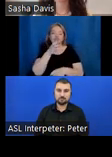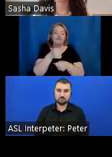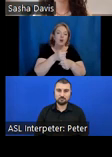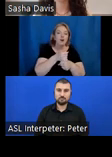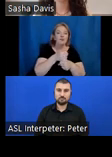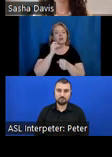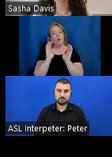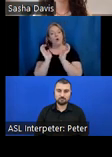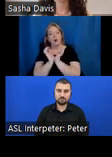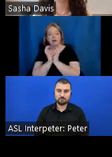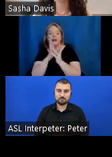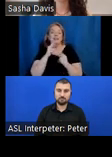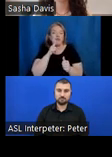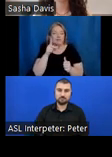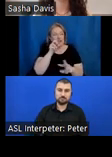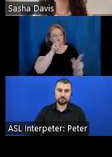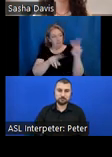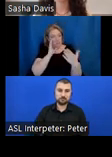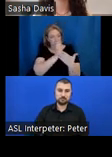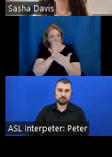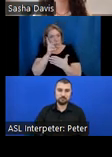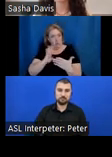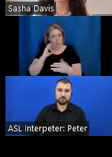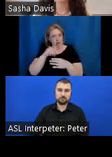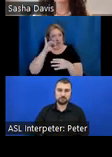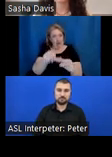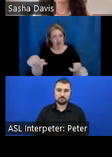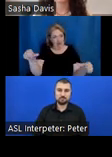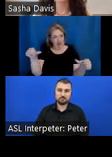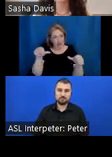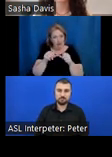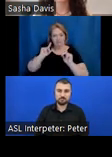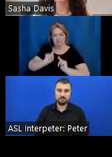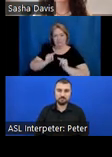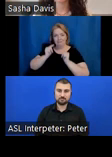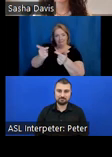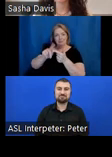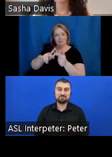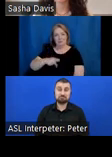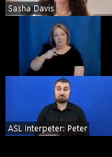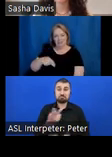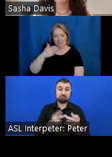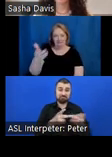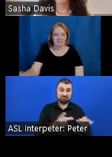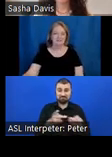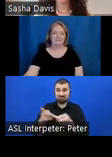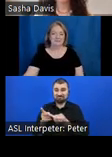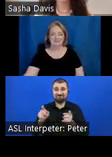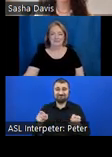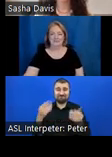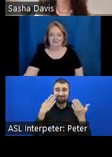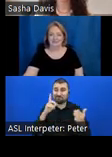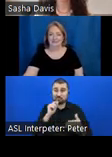collage of greats who passed through this space. At either venue, you never know who might show up as